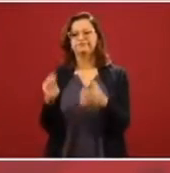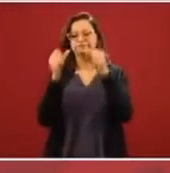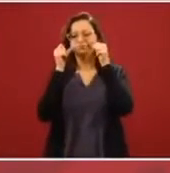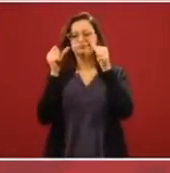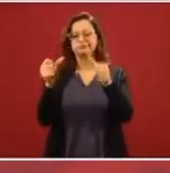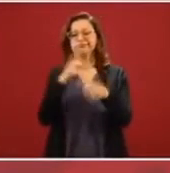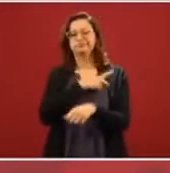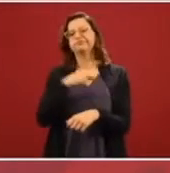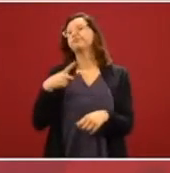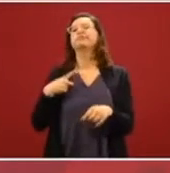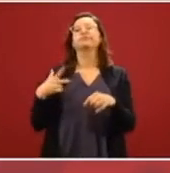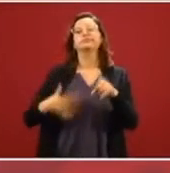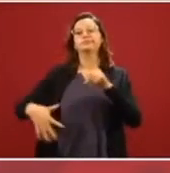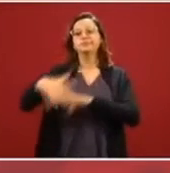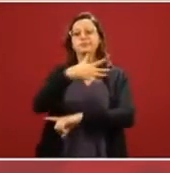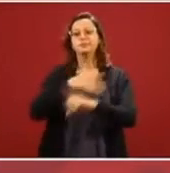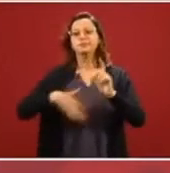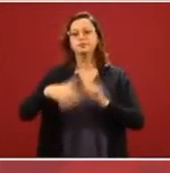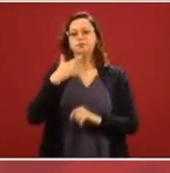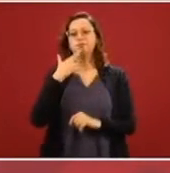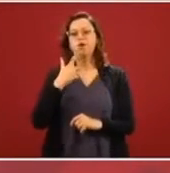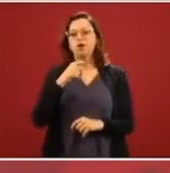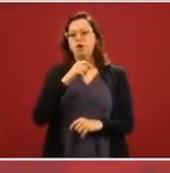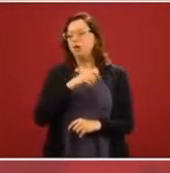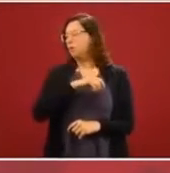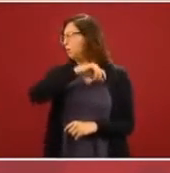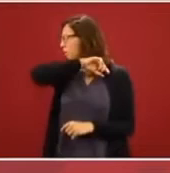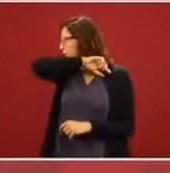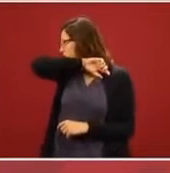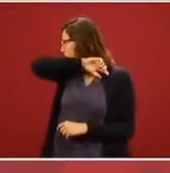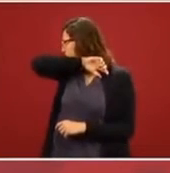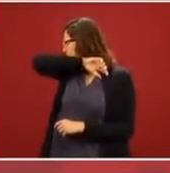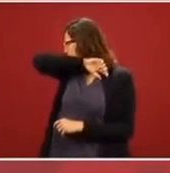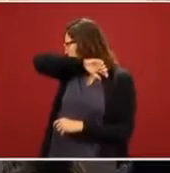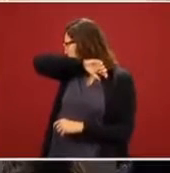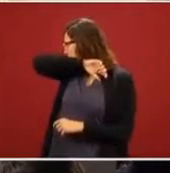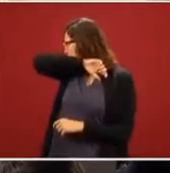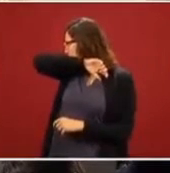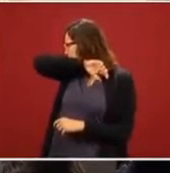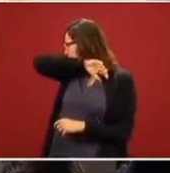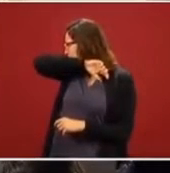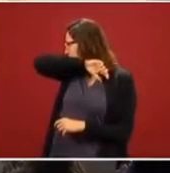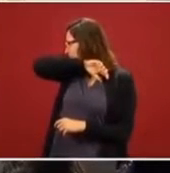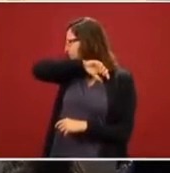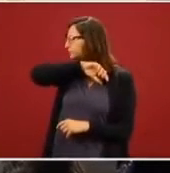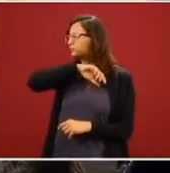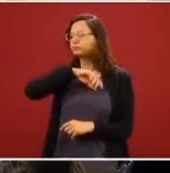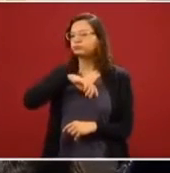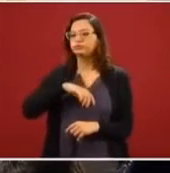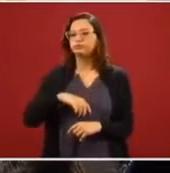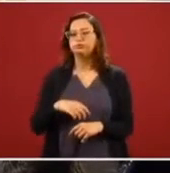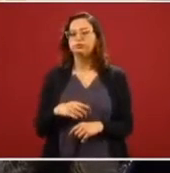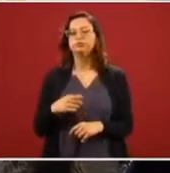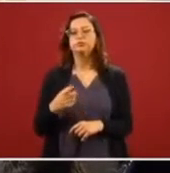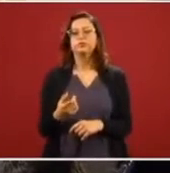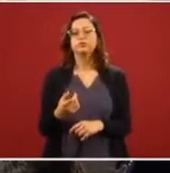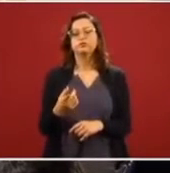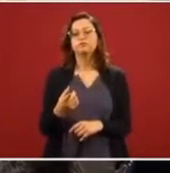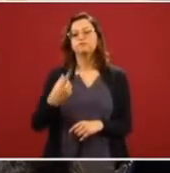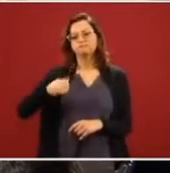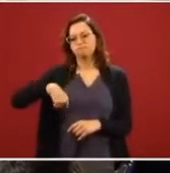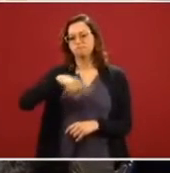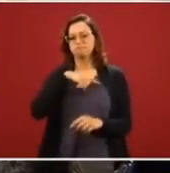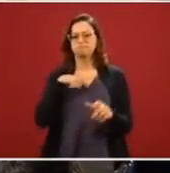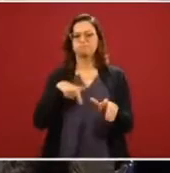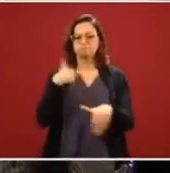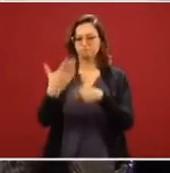lograr una sociedad so that mejor, we can gain a better una sociedad society, feliz. Entonces, son a las dos society that is happy. cosas que vamos a tratar.